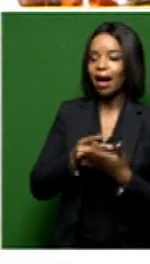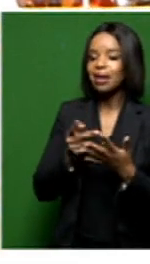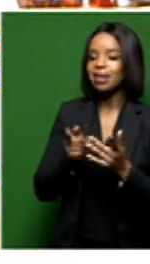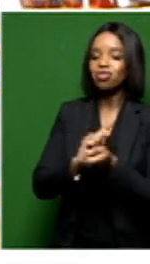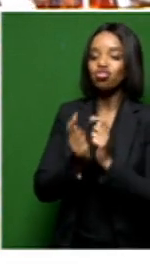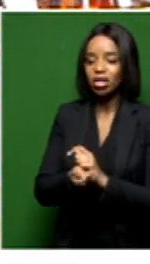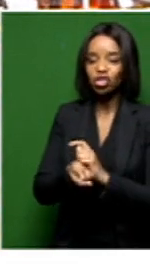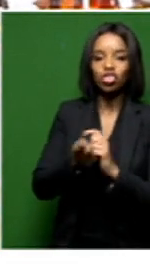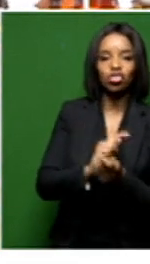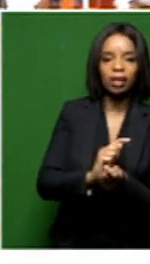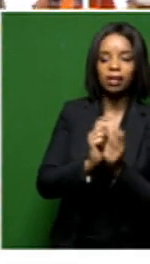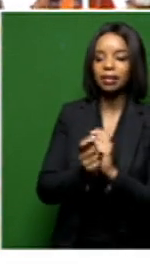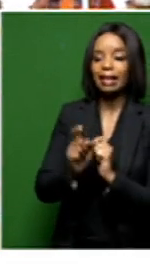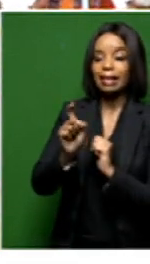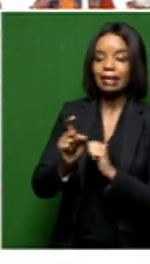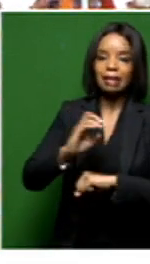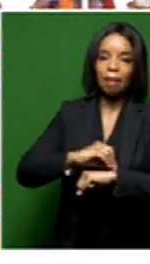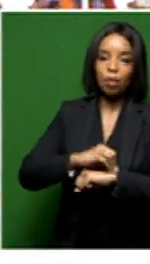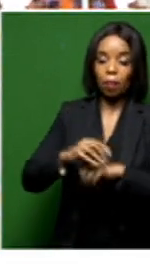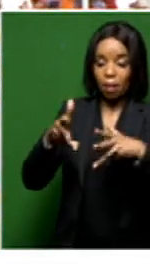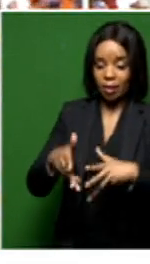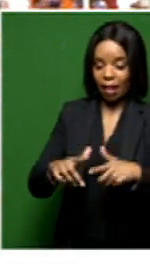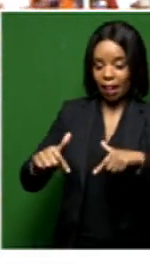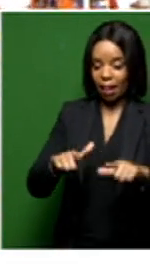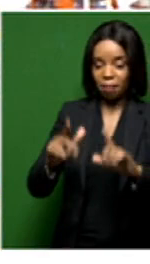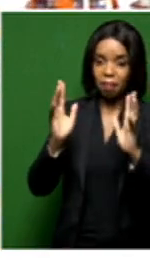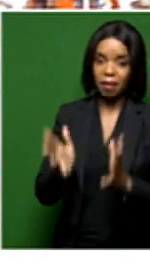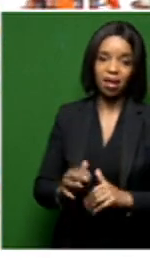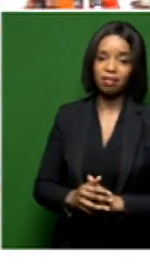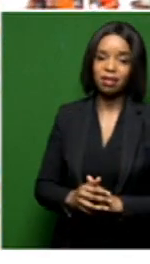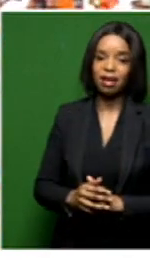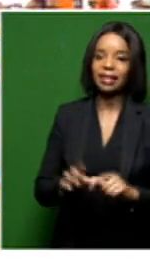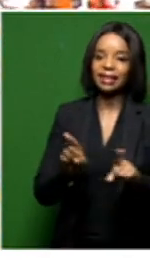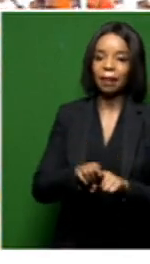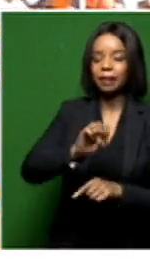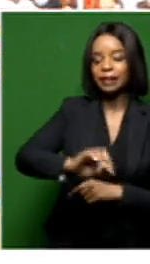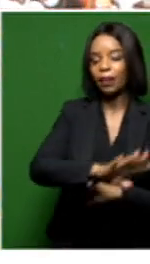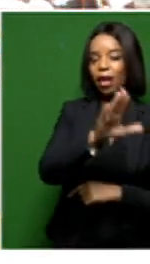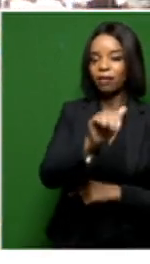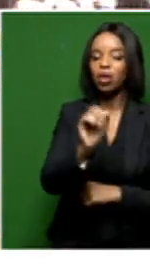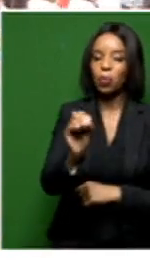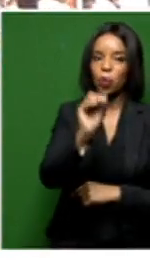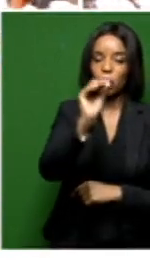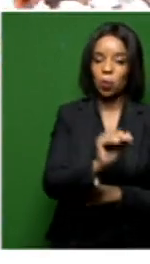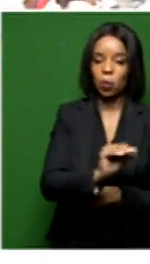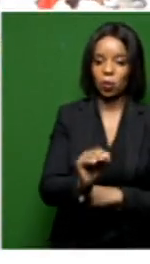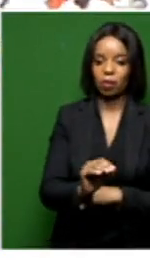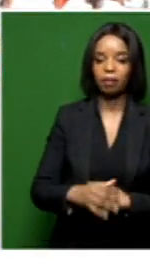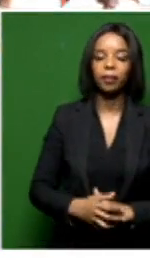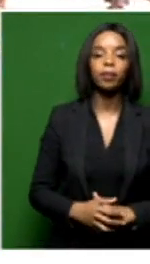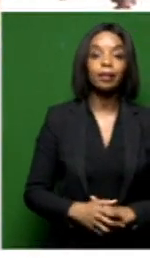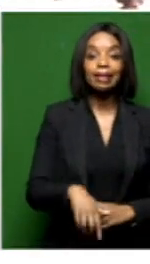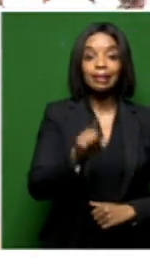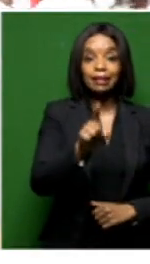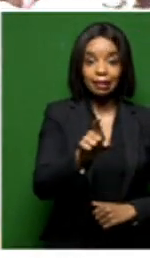not just a problem in Limpopo, also across South Africa. What do you say to that? That's